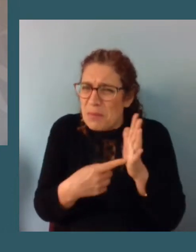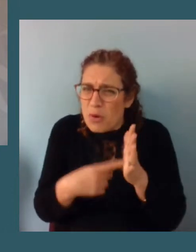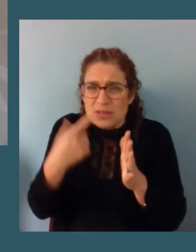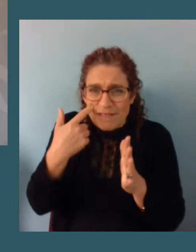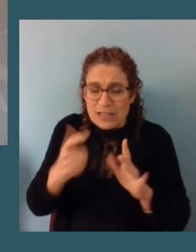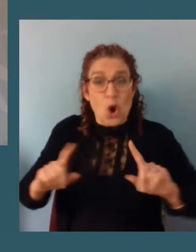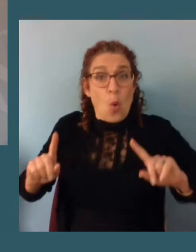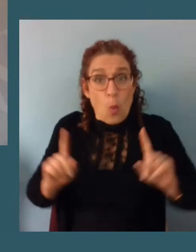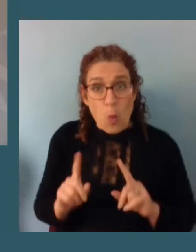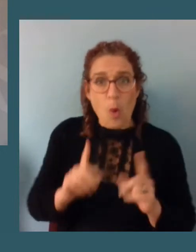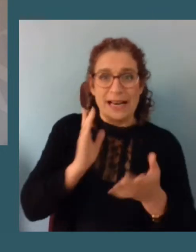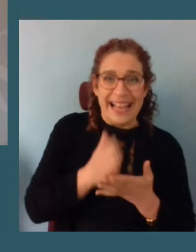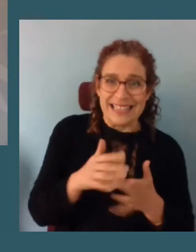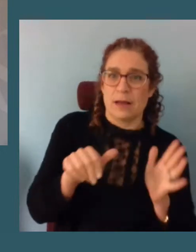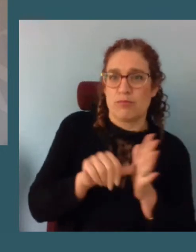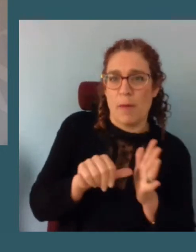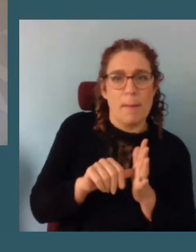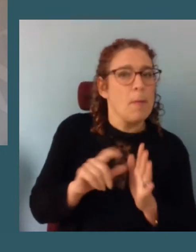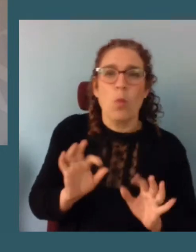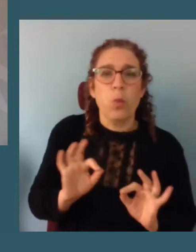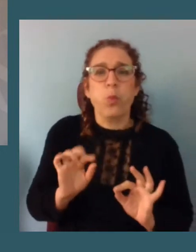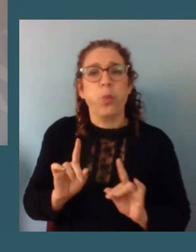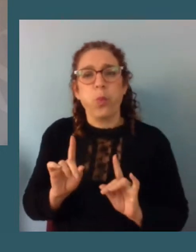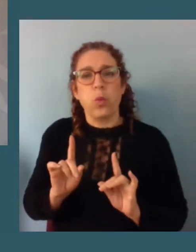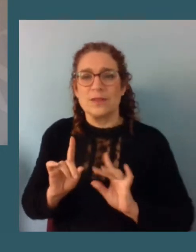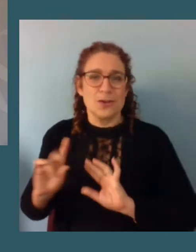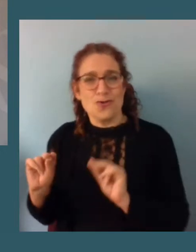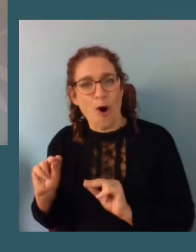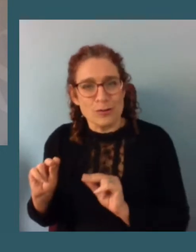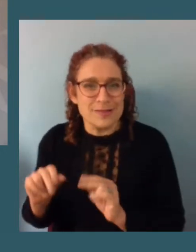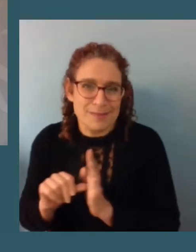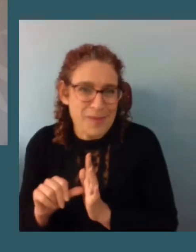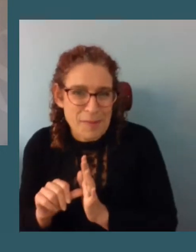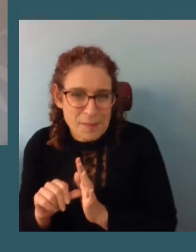problem for some, because it just might not be,